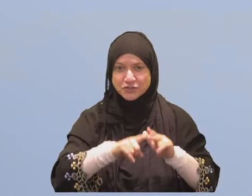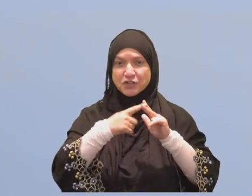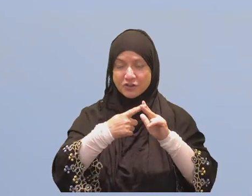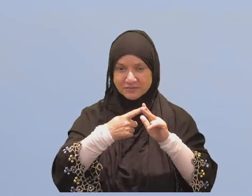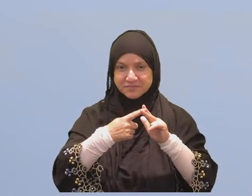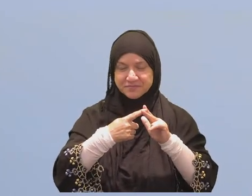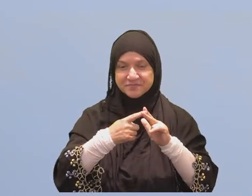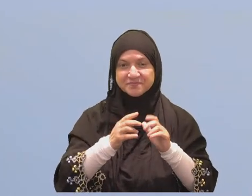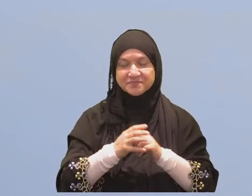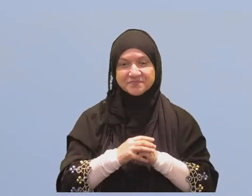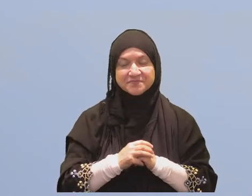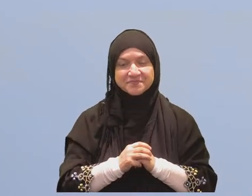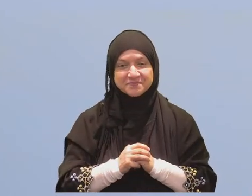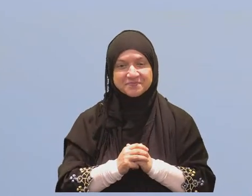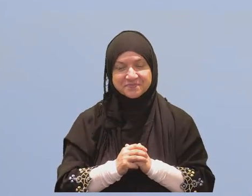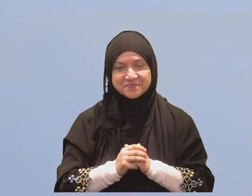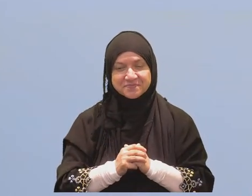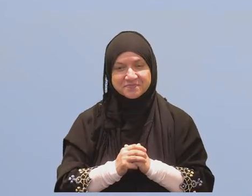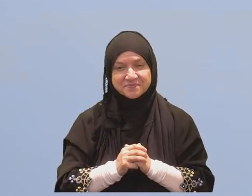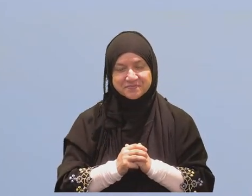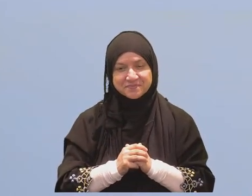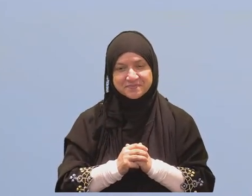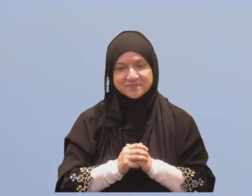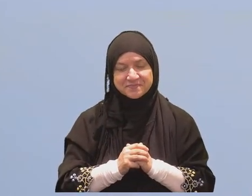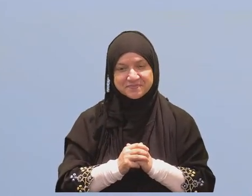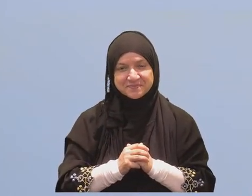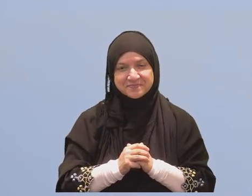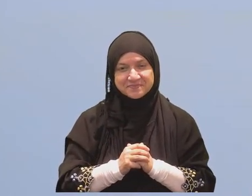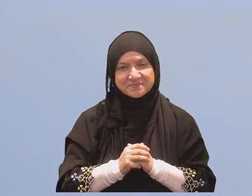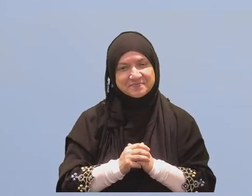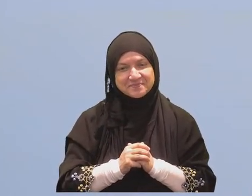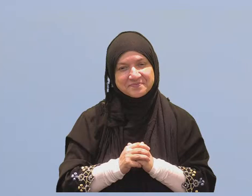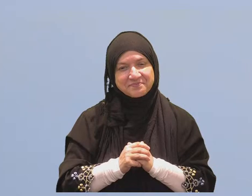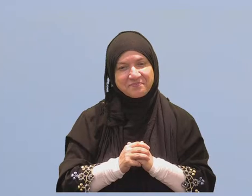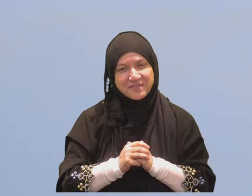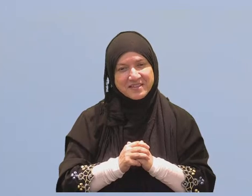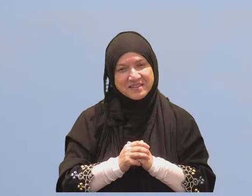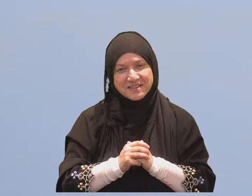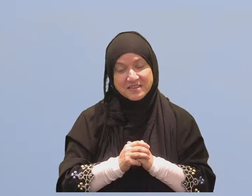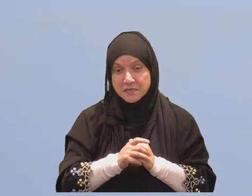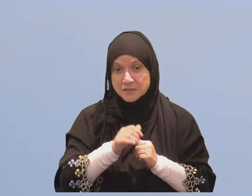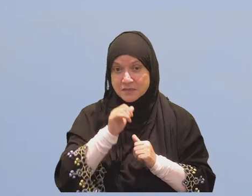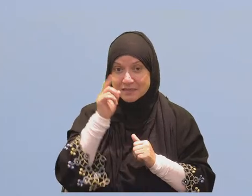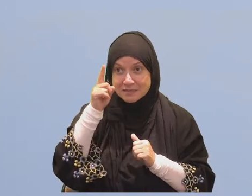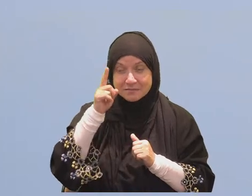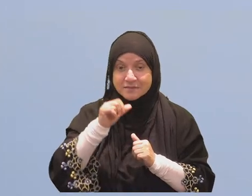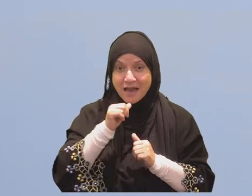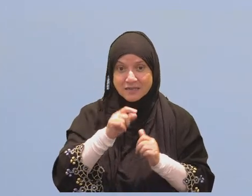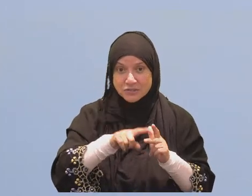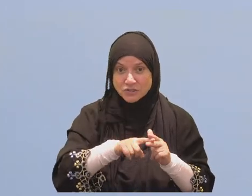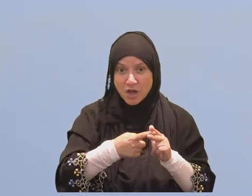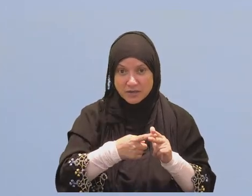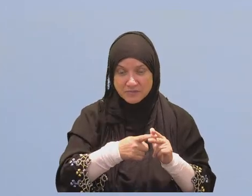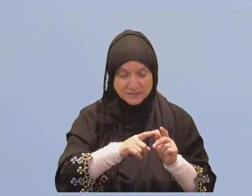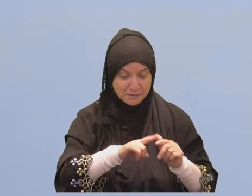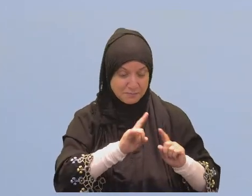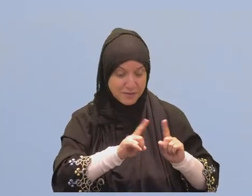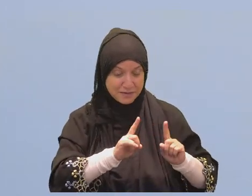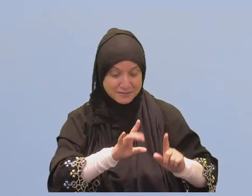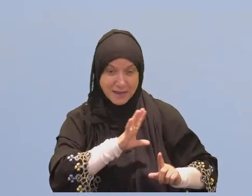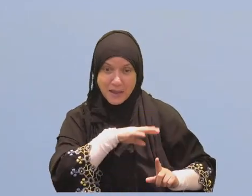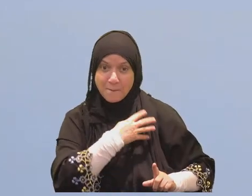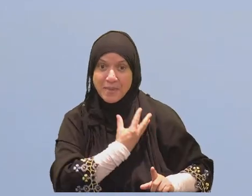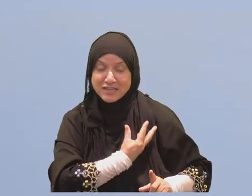doesn't open up with Bismillah Rahman Rahim at Tawbah, many say, is